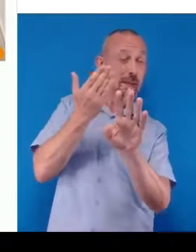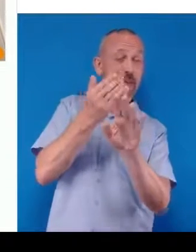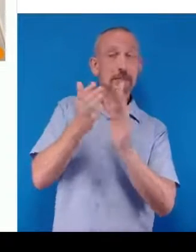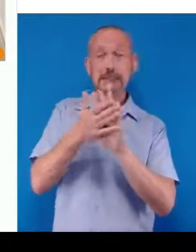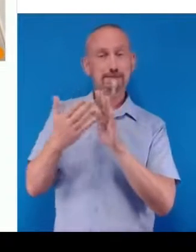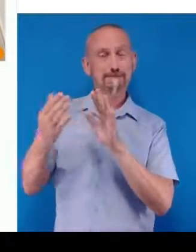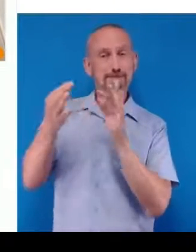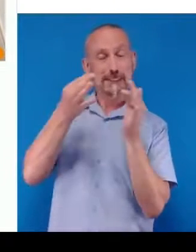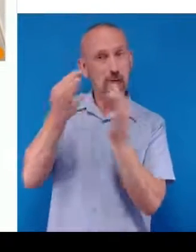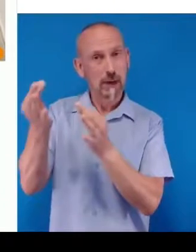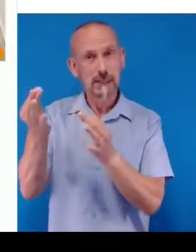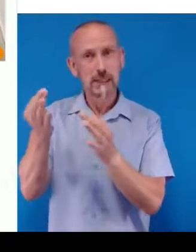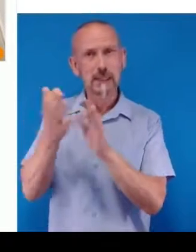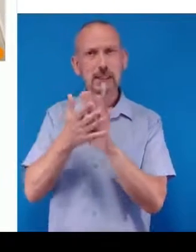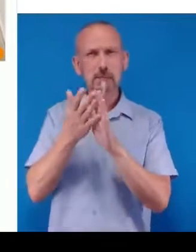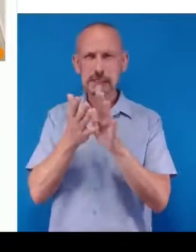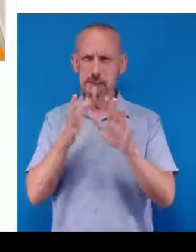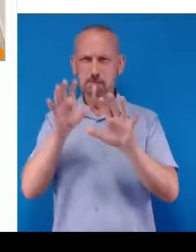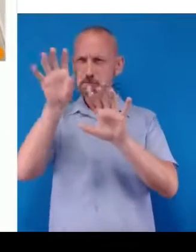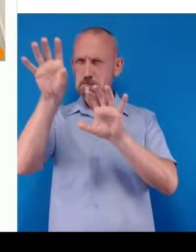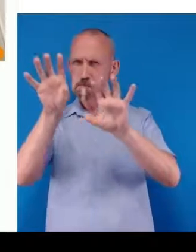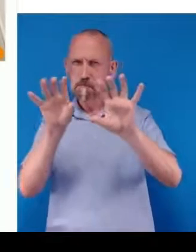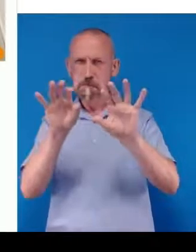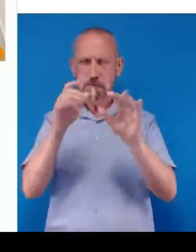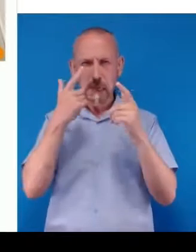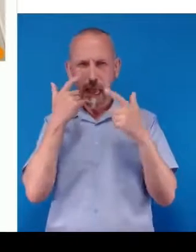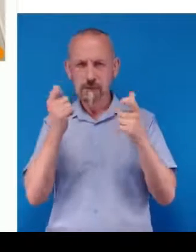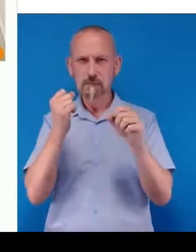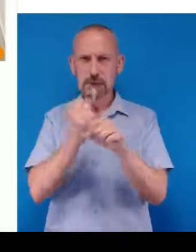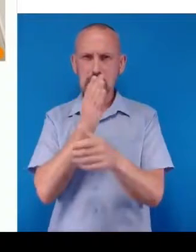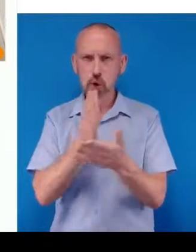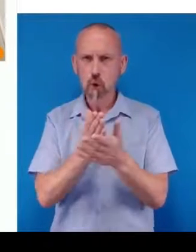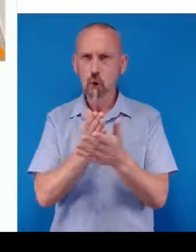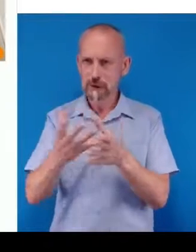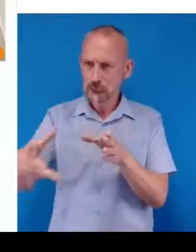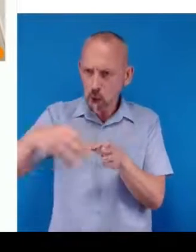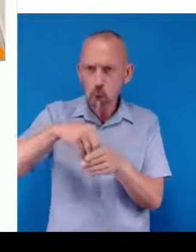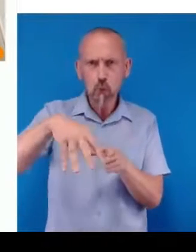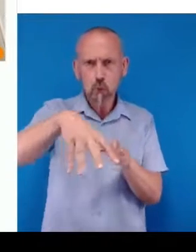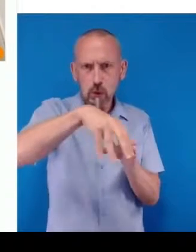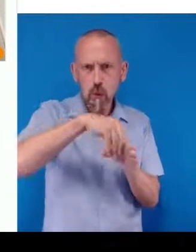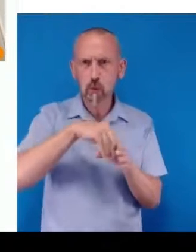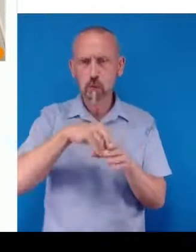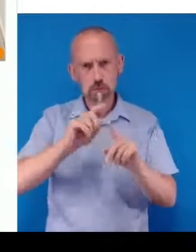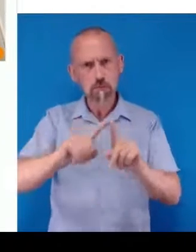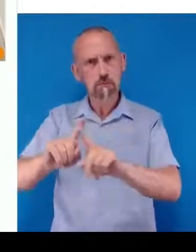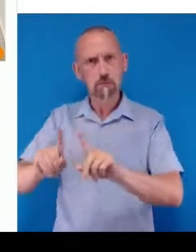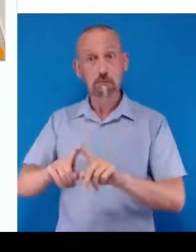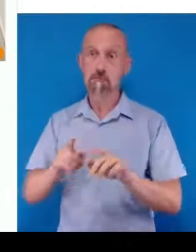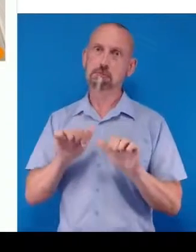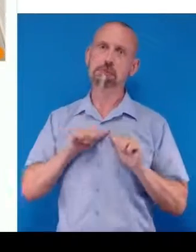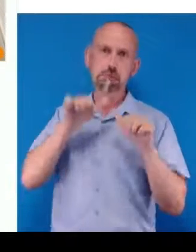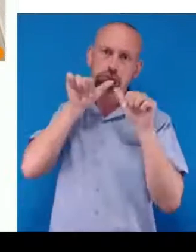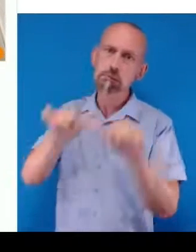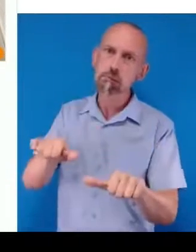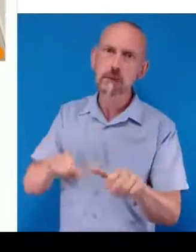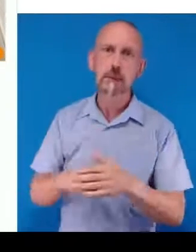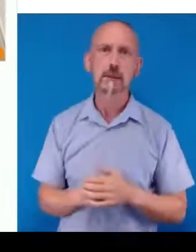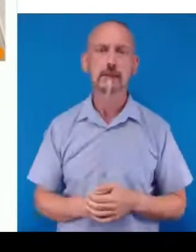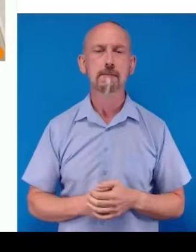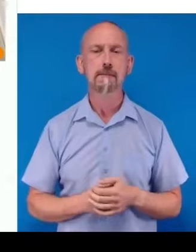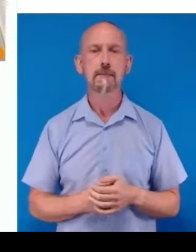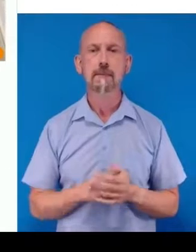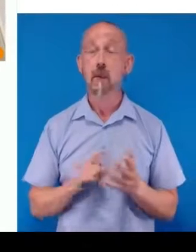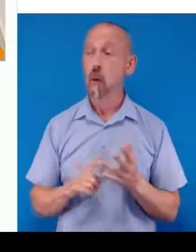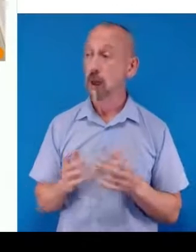created an experience that is inclusive, and I really like that. I mean, I think that was the beauty about bringing what we've tried